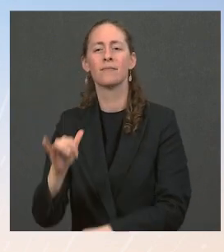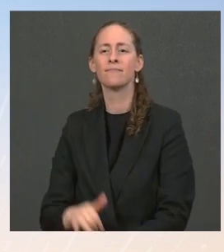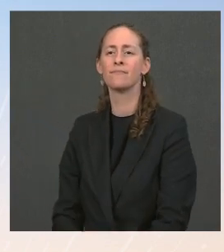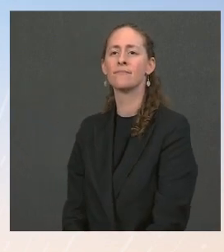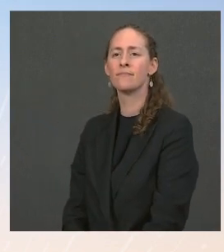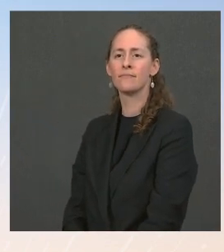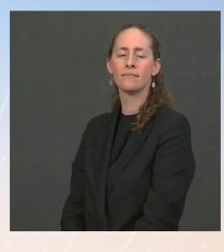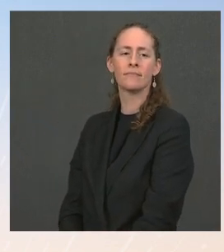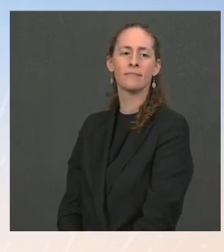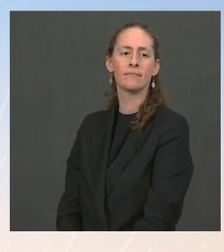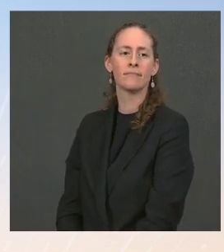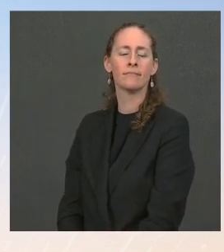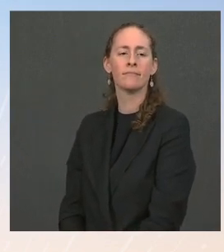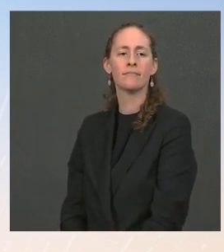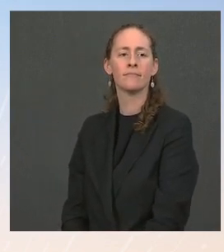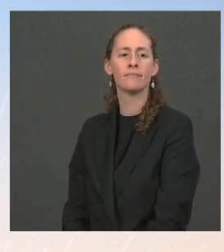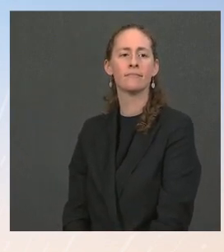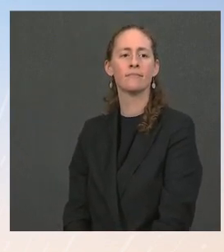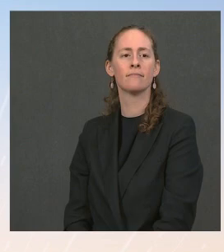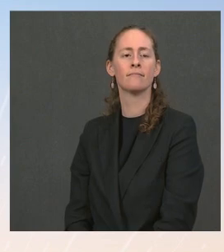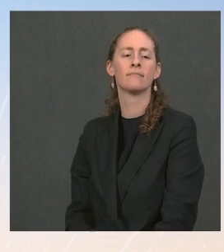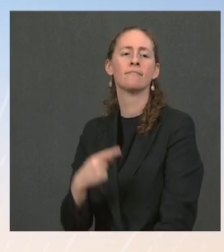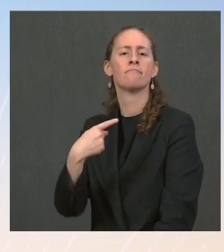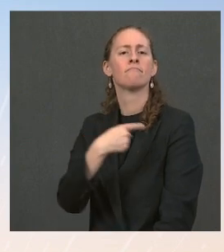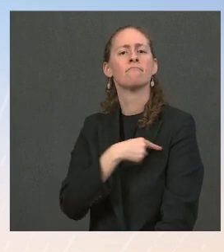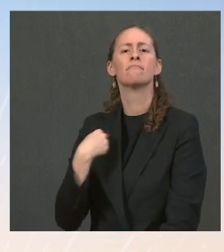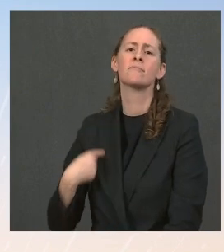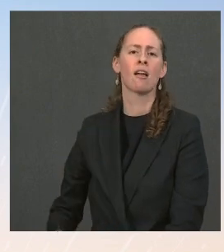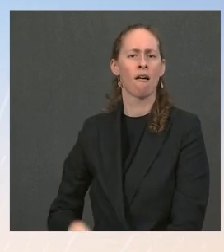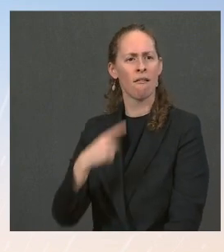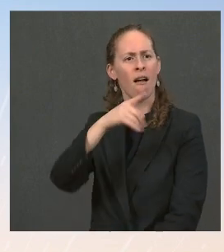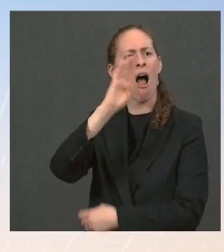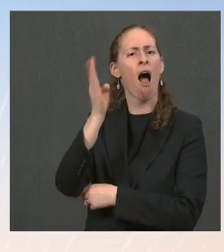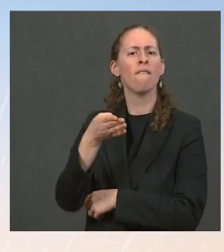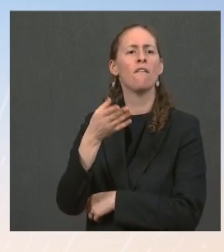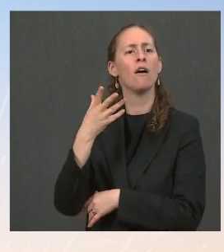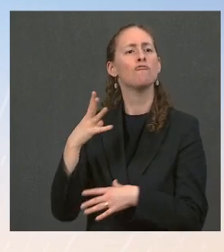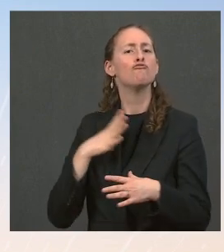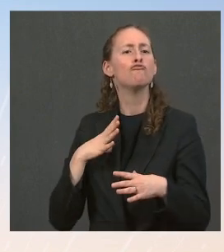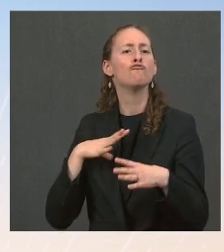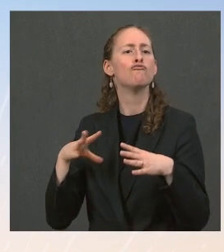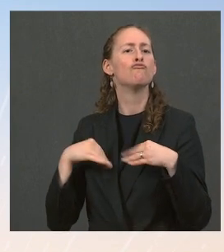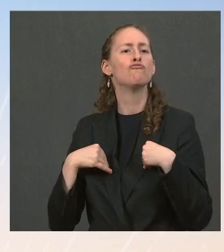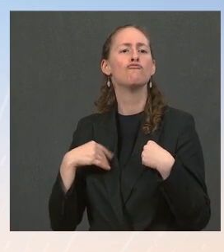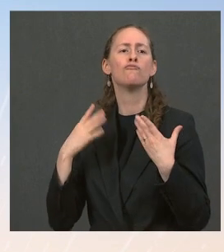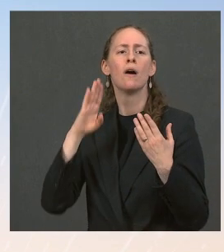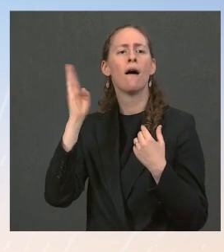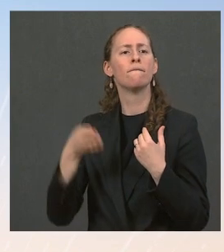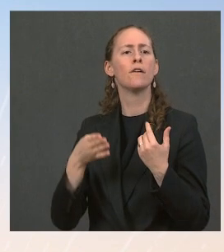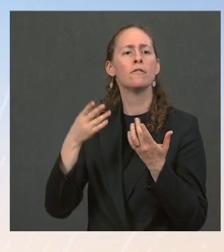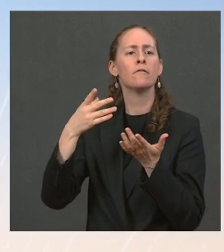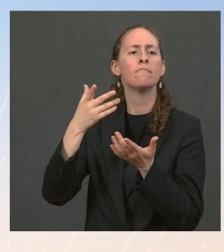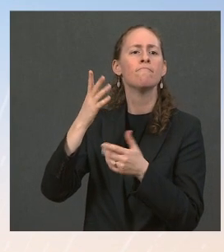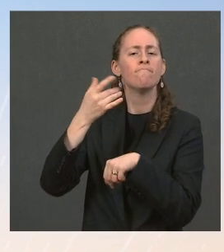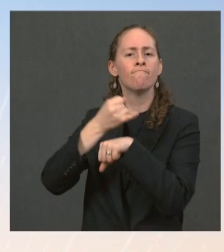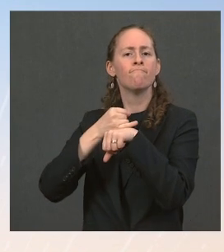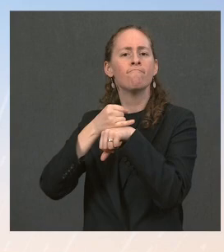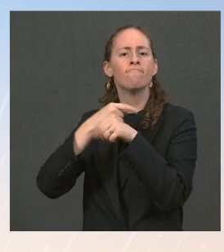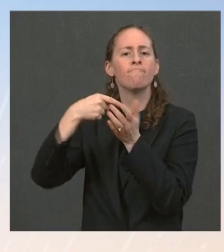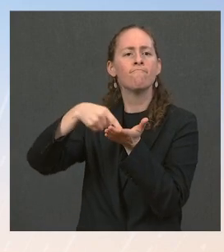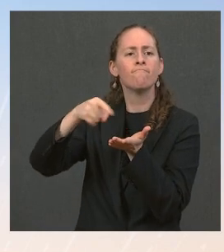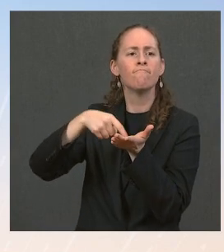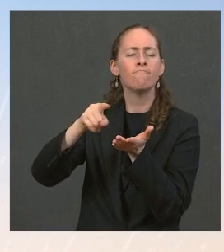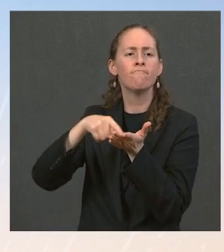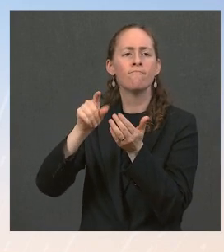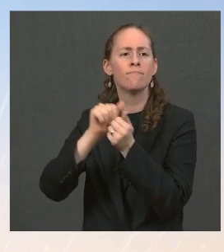Evergrande agreed to settle interest payments on a domestic bond today. I know this is very wonky, but it's impacted. We love wonky in here. The